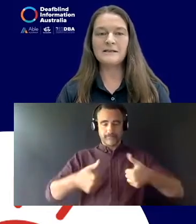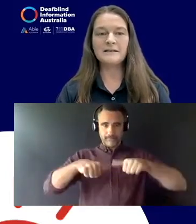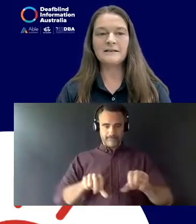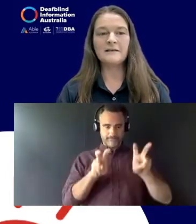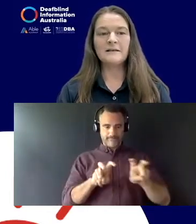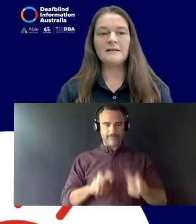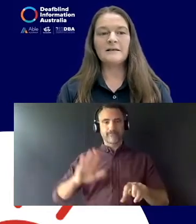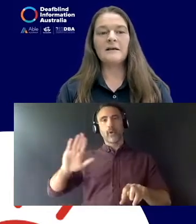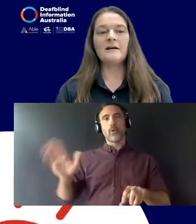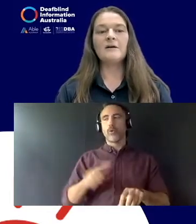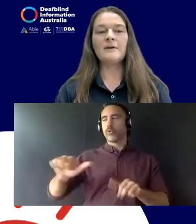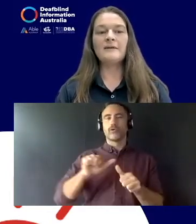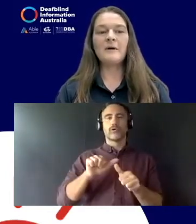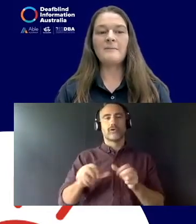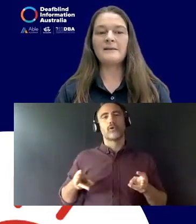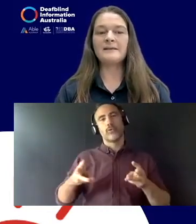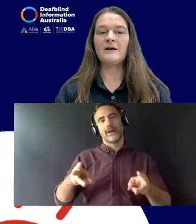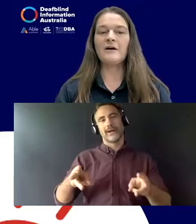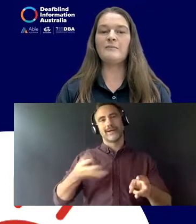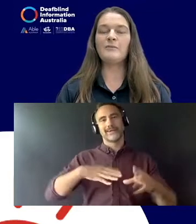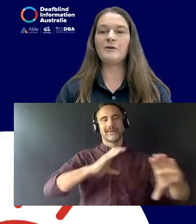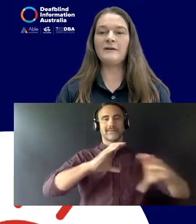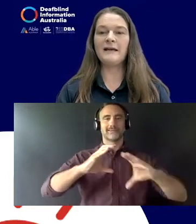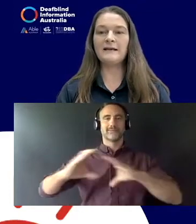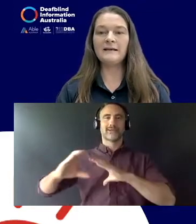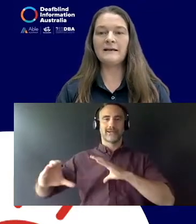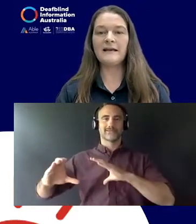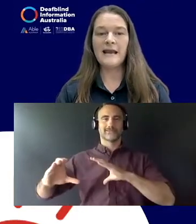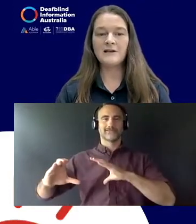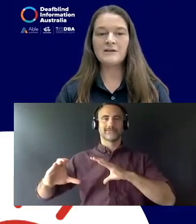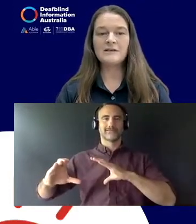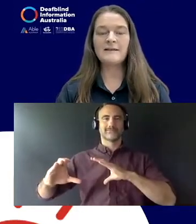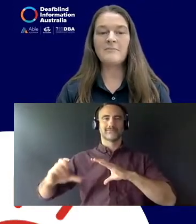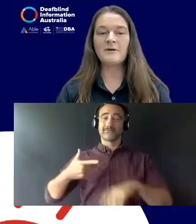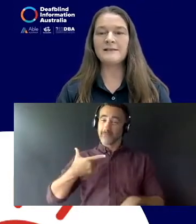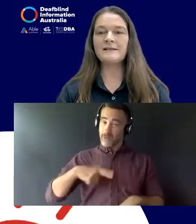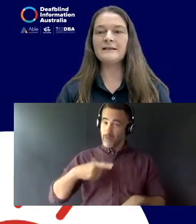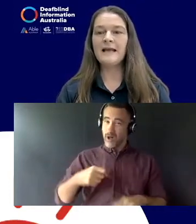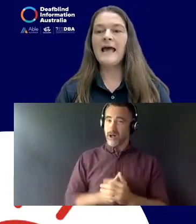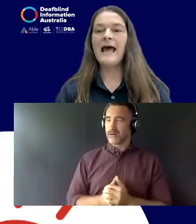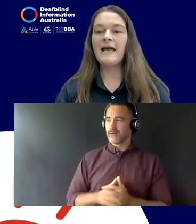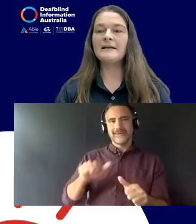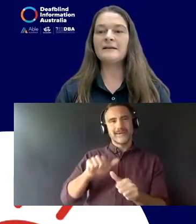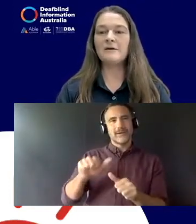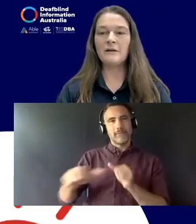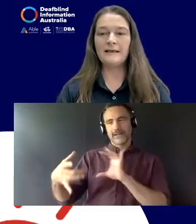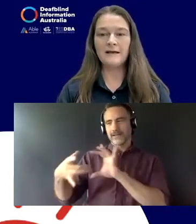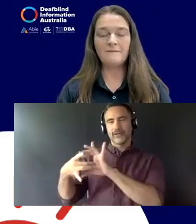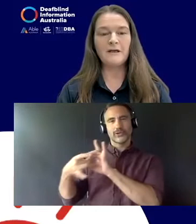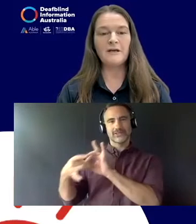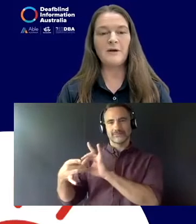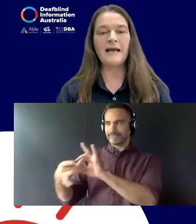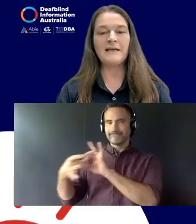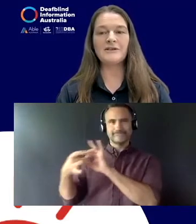communication with the purpose of improving connection to that person and the quality of